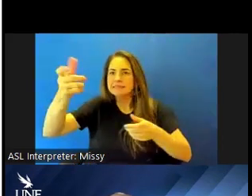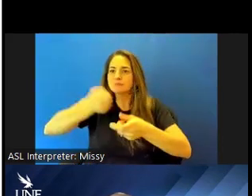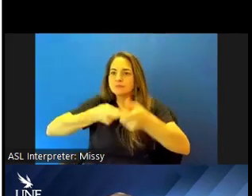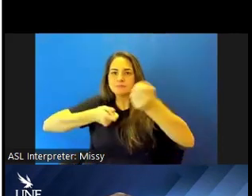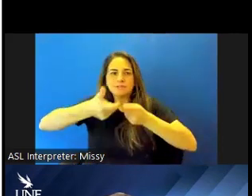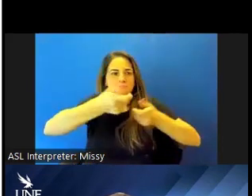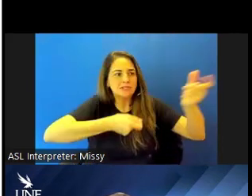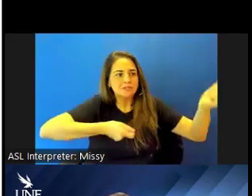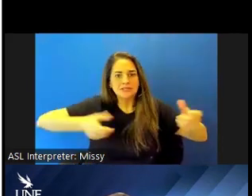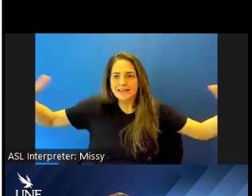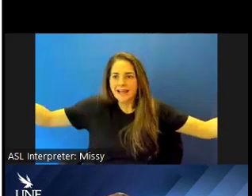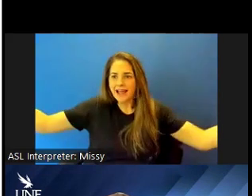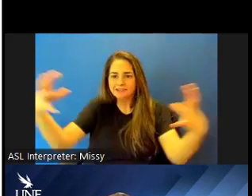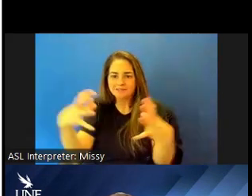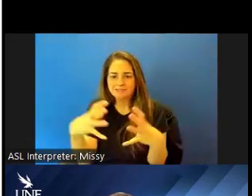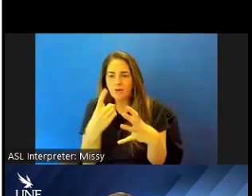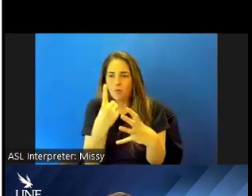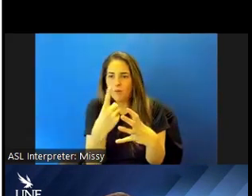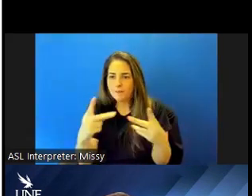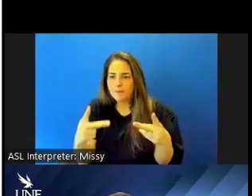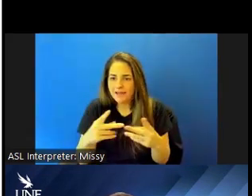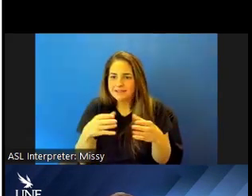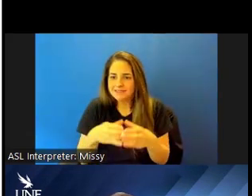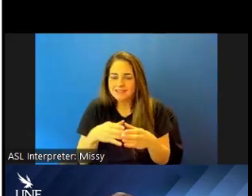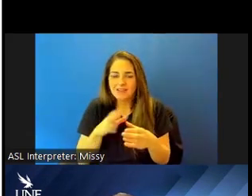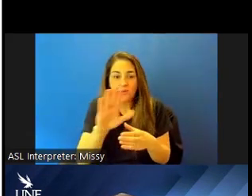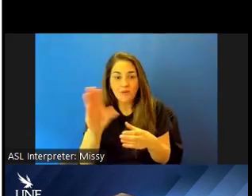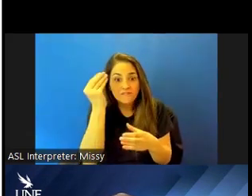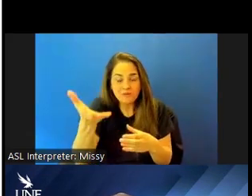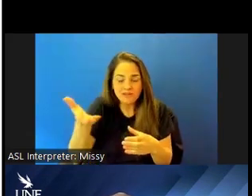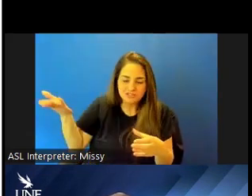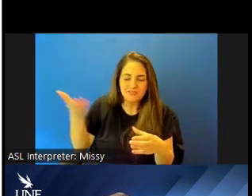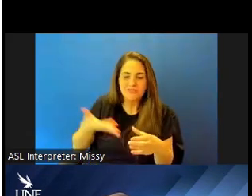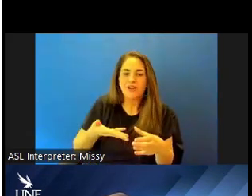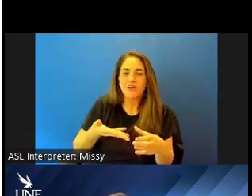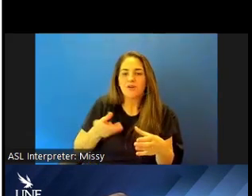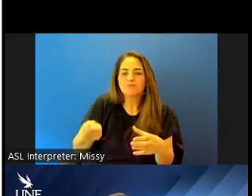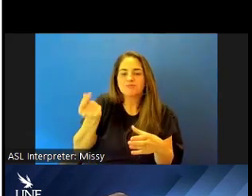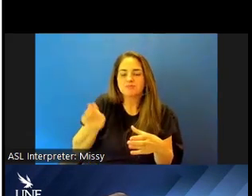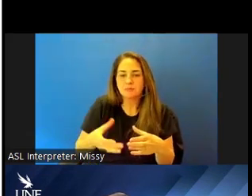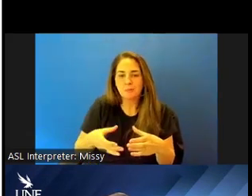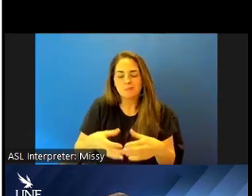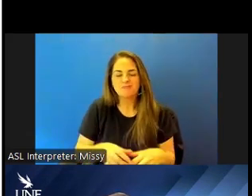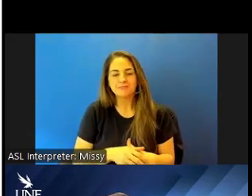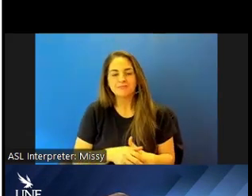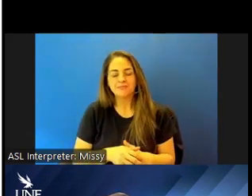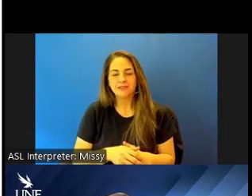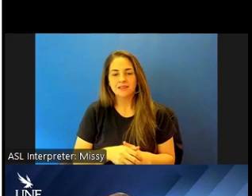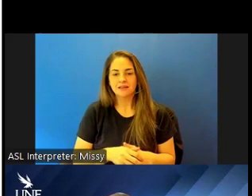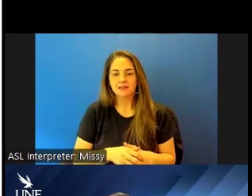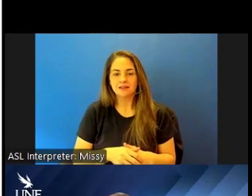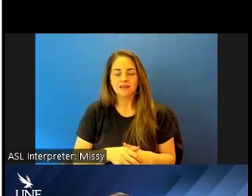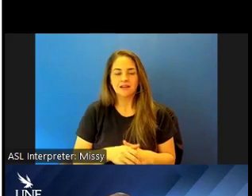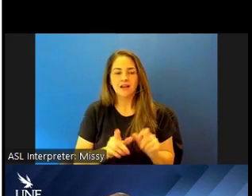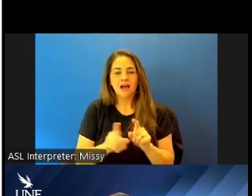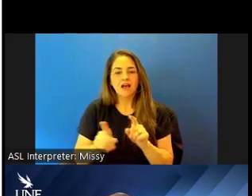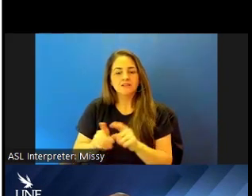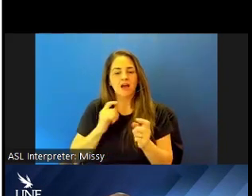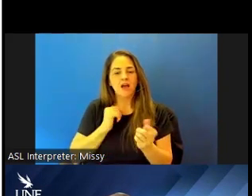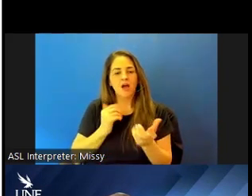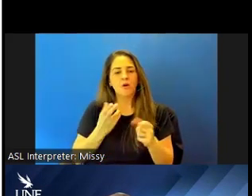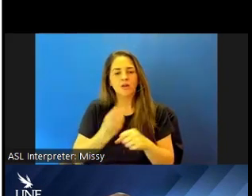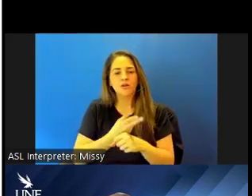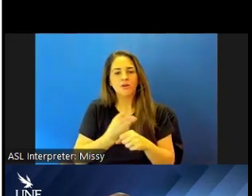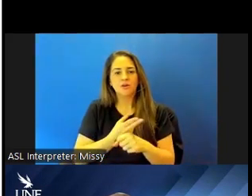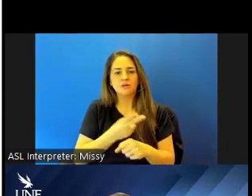place to make sure that that information is at your fingertips. And we look to leverage the One Ed Tech